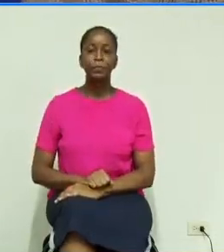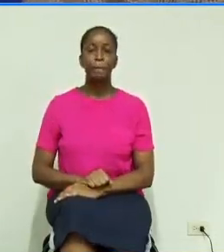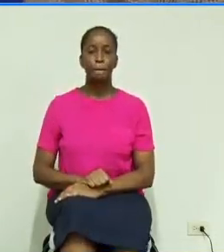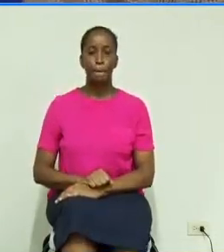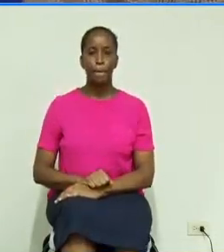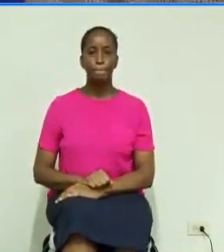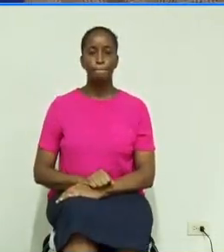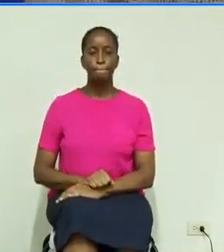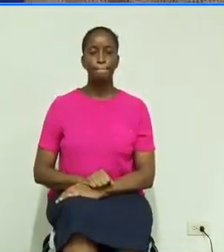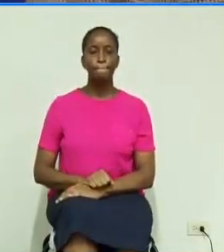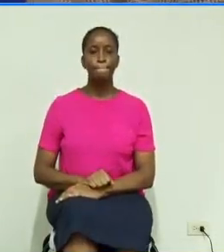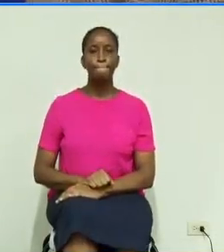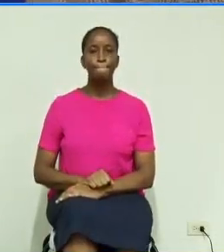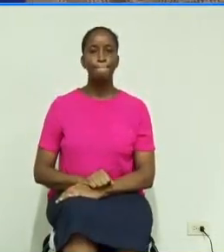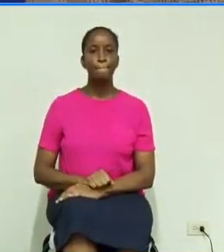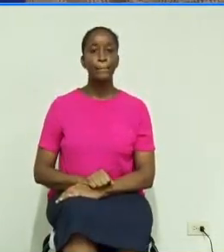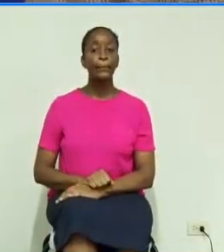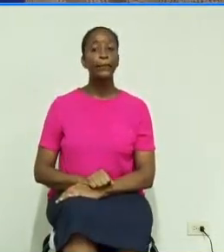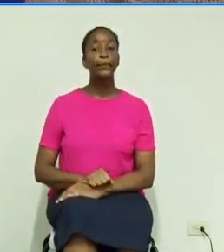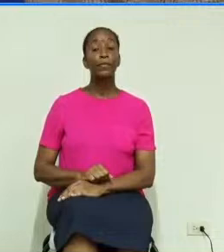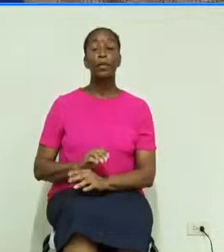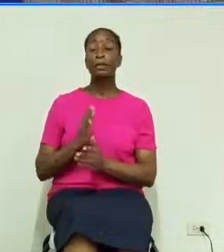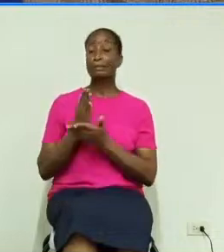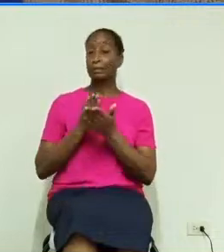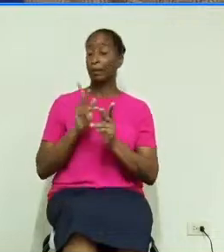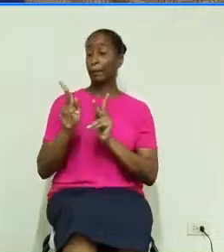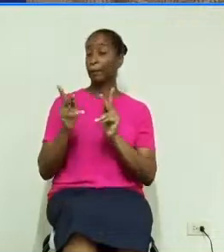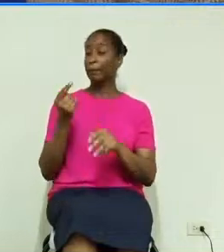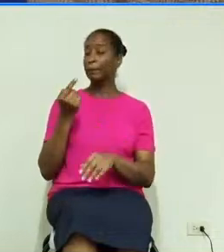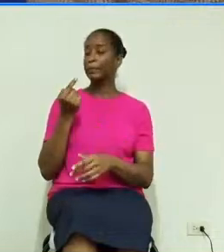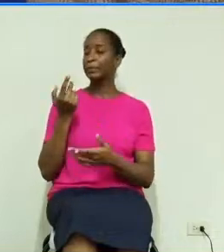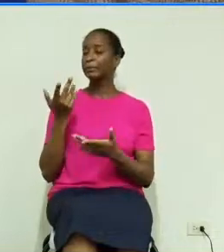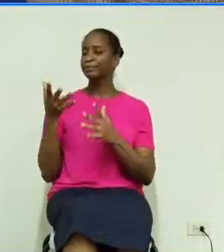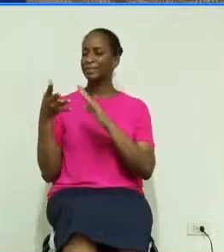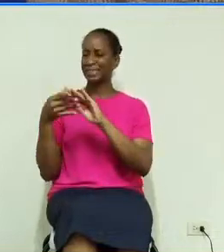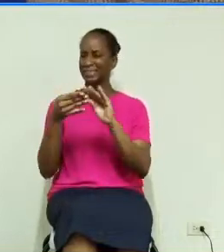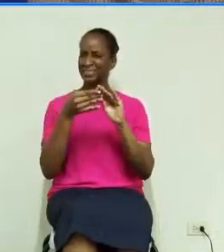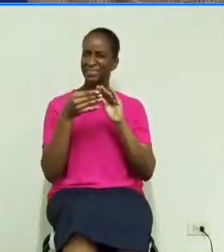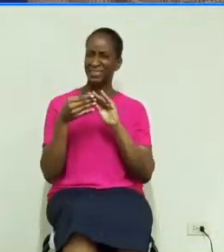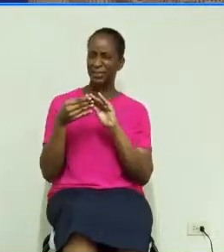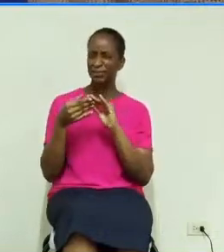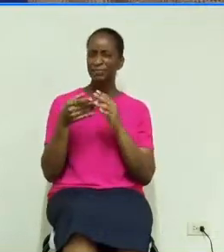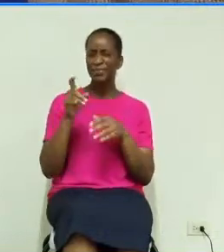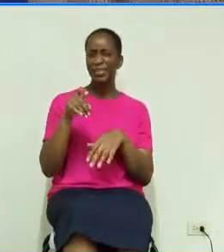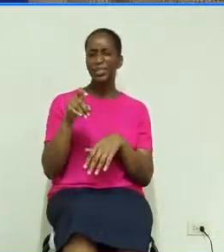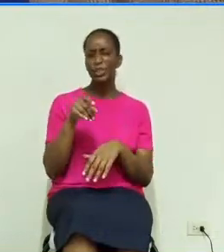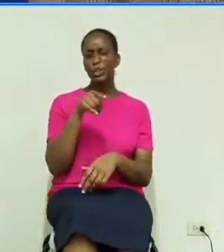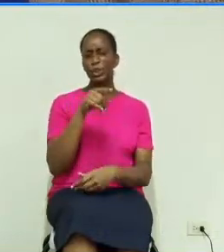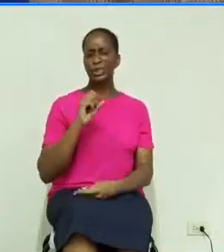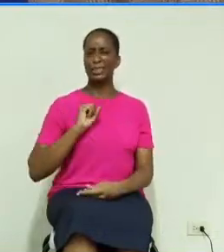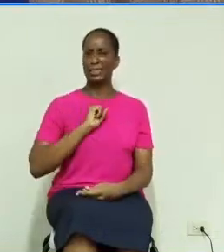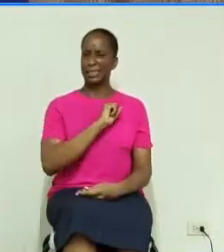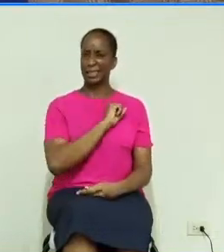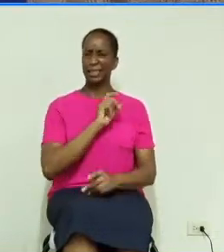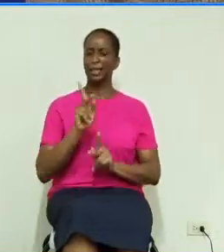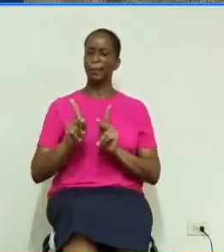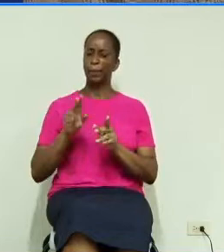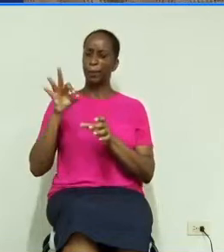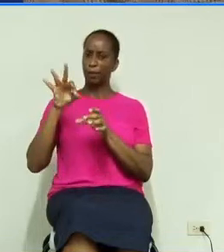advanced, whether the Senate should be elected. We have to determine how that would fit into